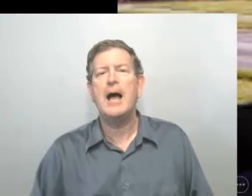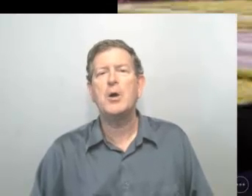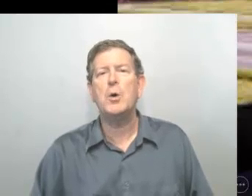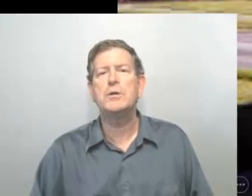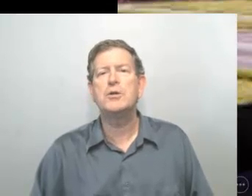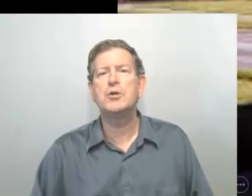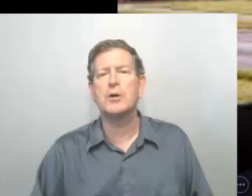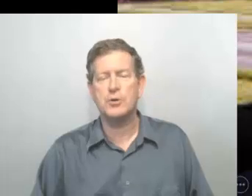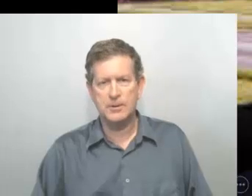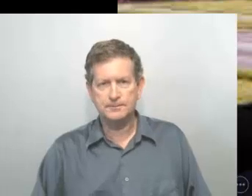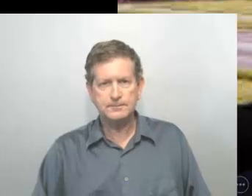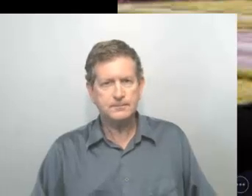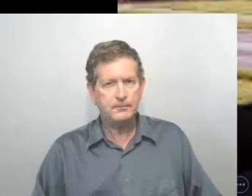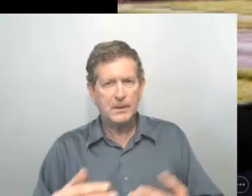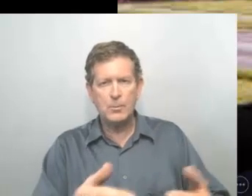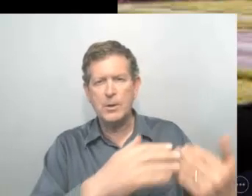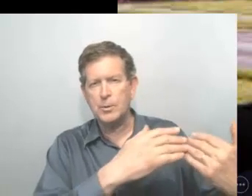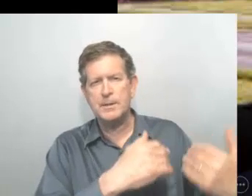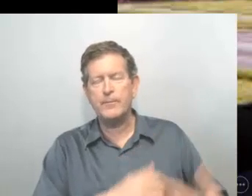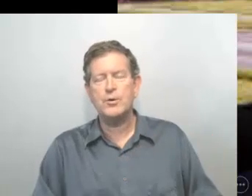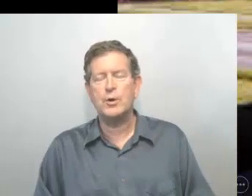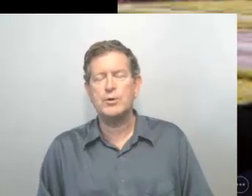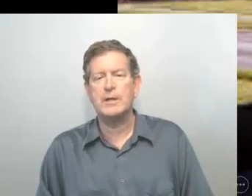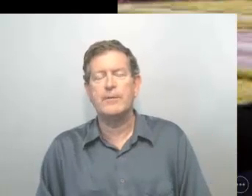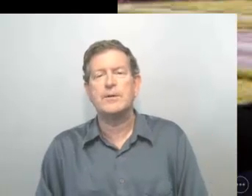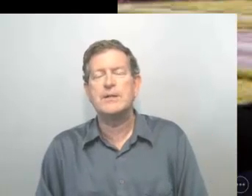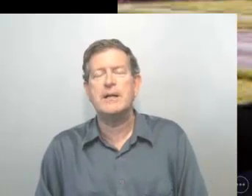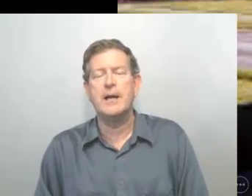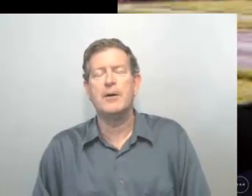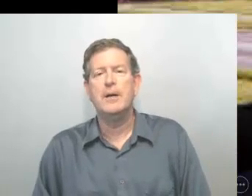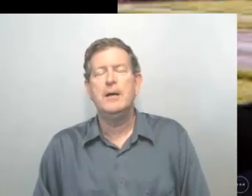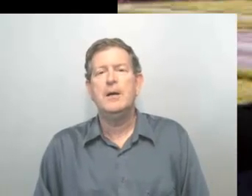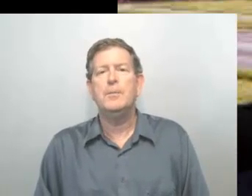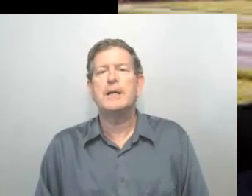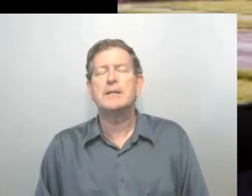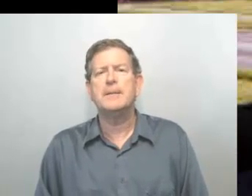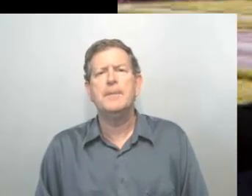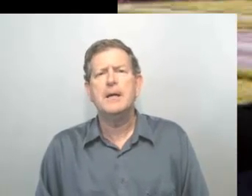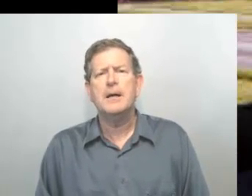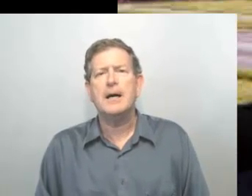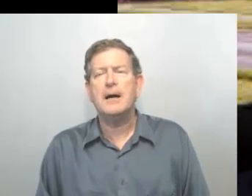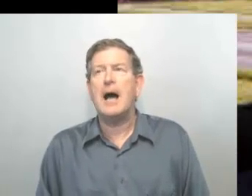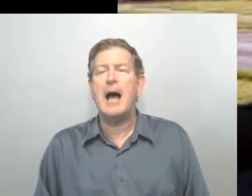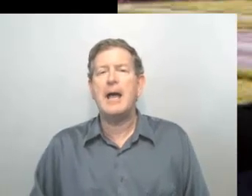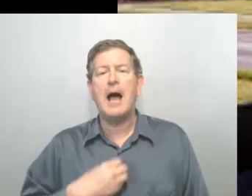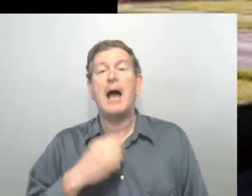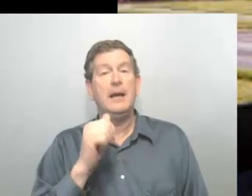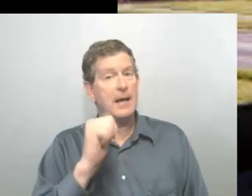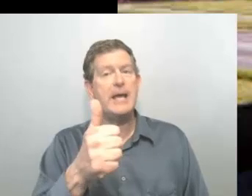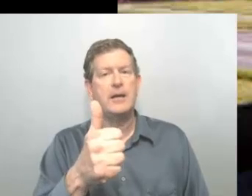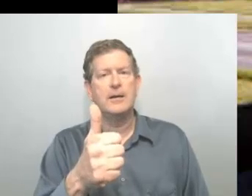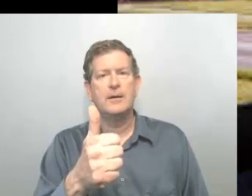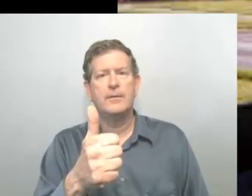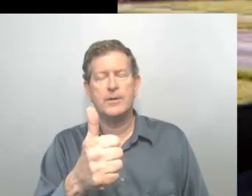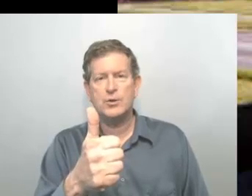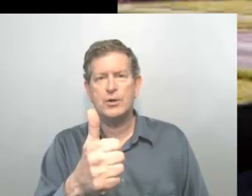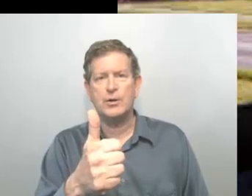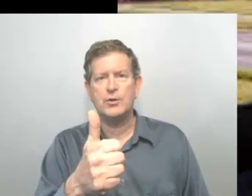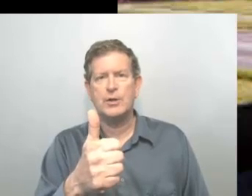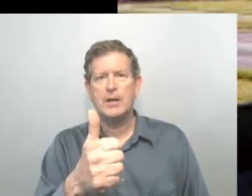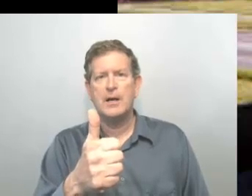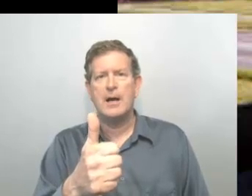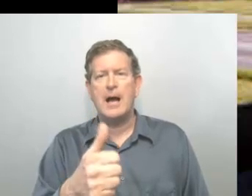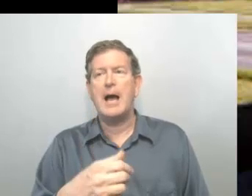anyway. I go to church. We go to a different church in a different city now, but I like